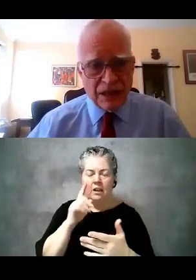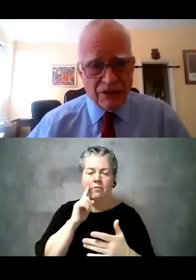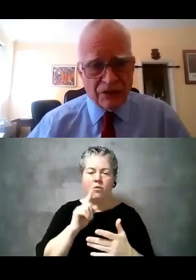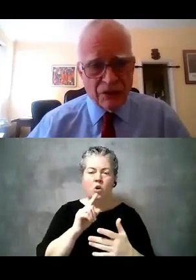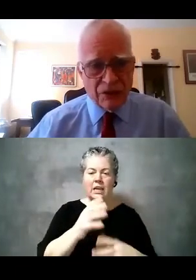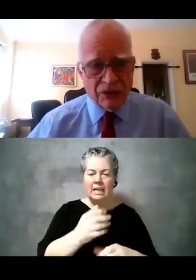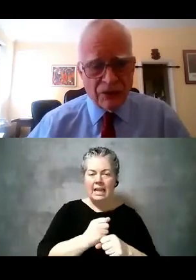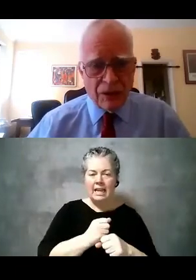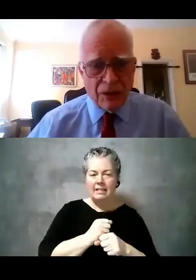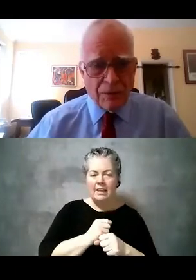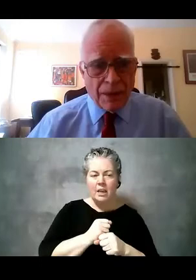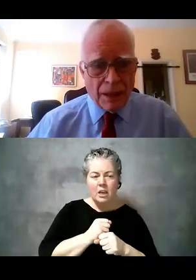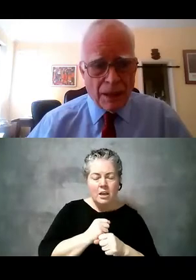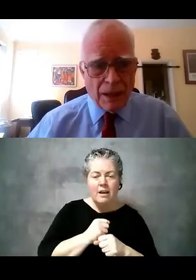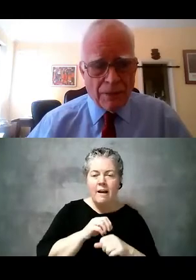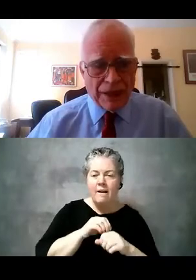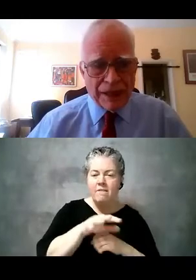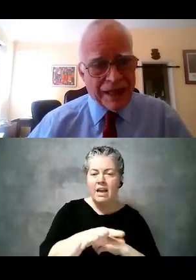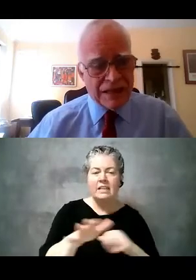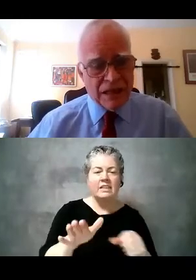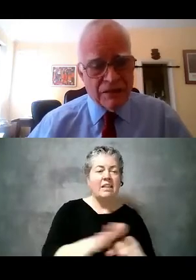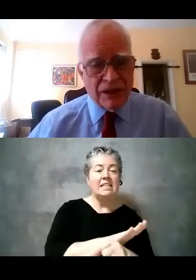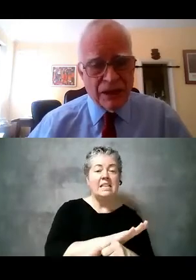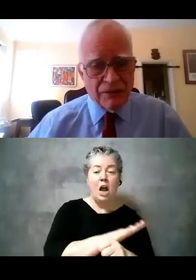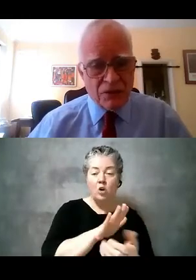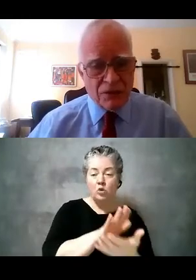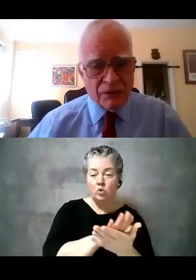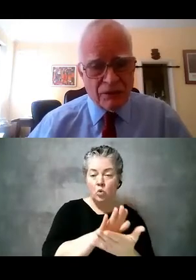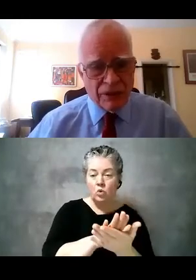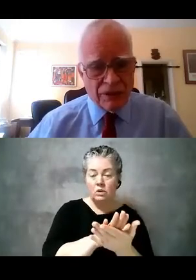of entire schools. And it has the